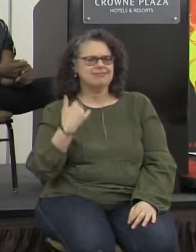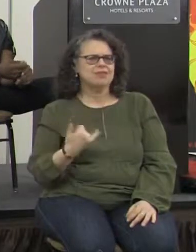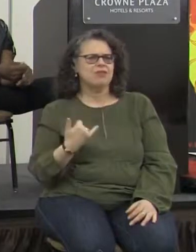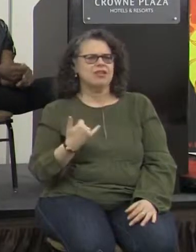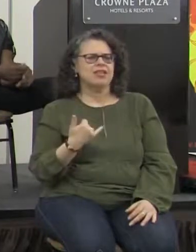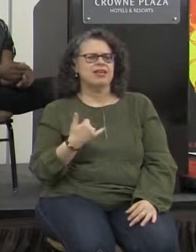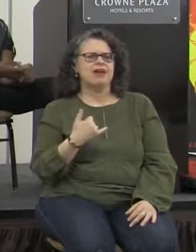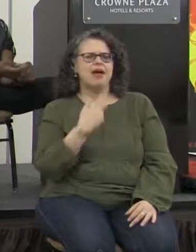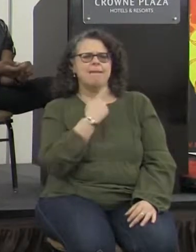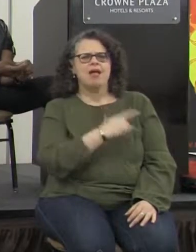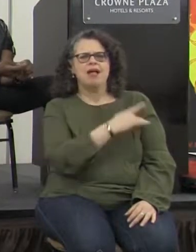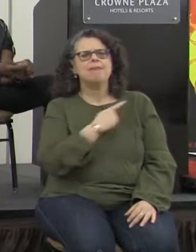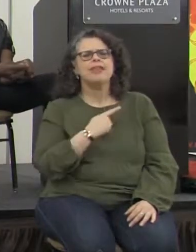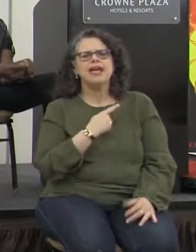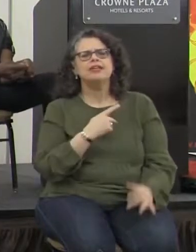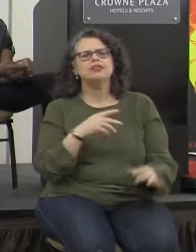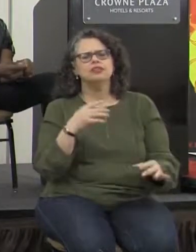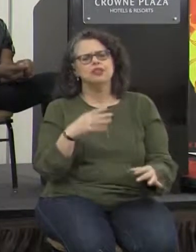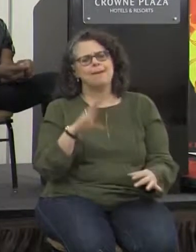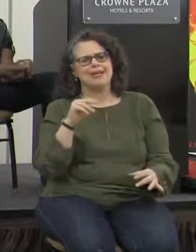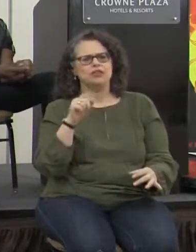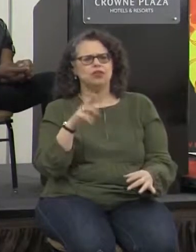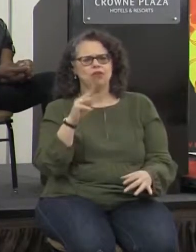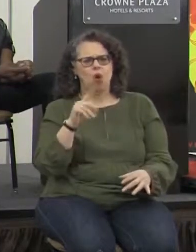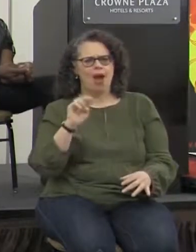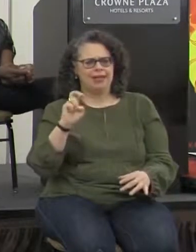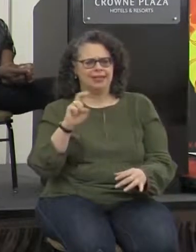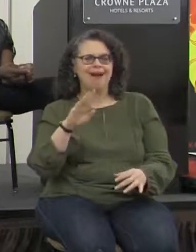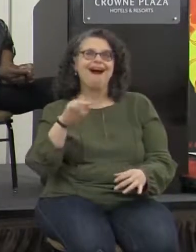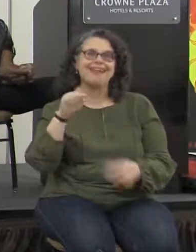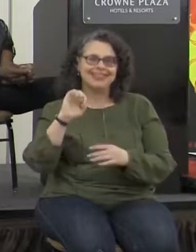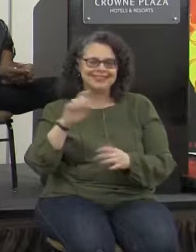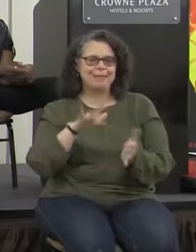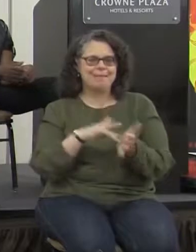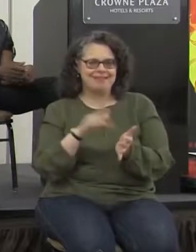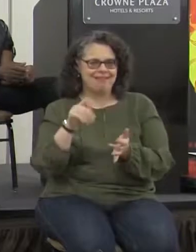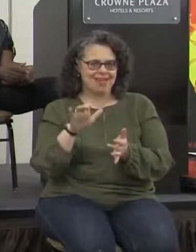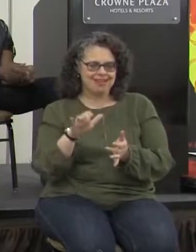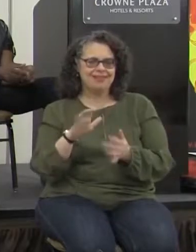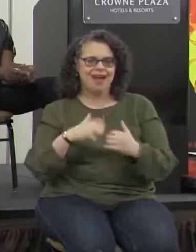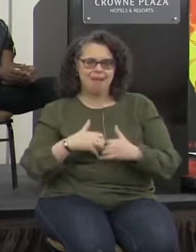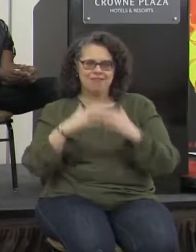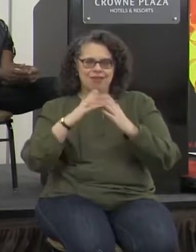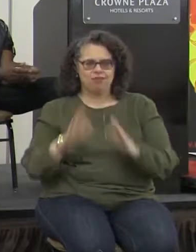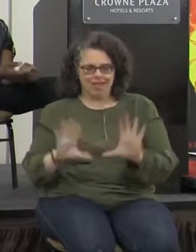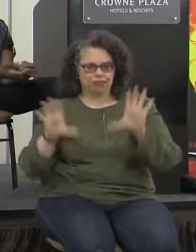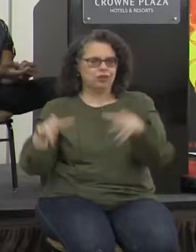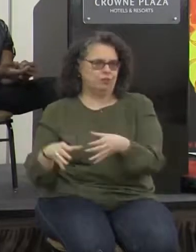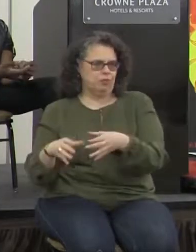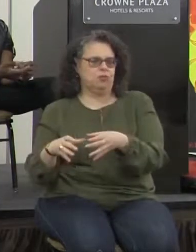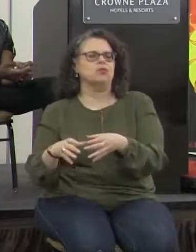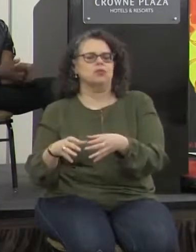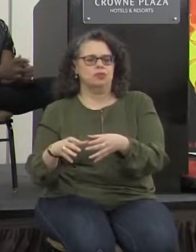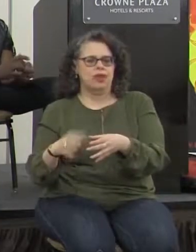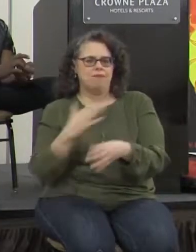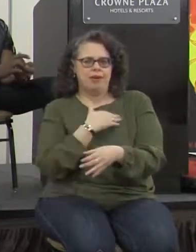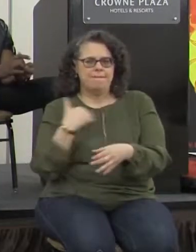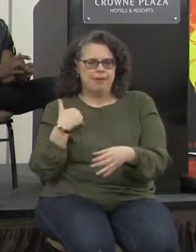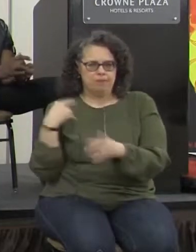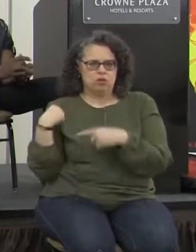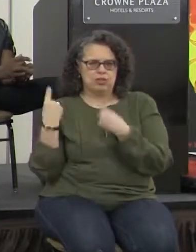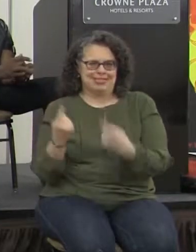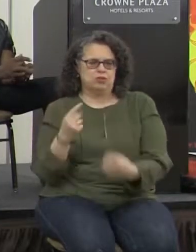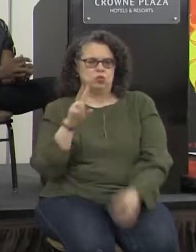the pledge master for Onyx Mid-Atlantic. I'm one of the founders of the chapter. I've been a member of Onyx